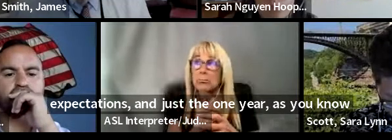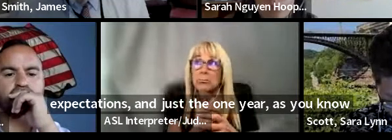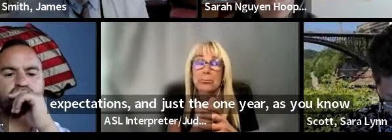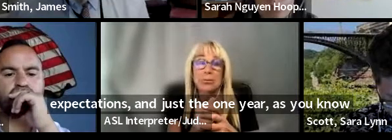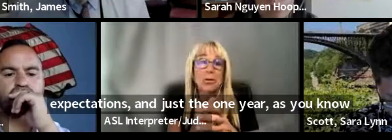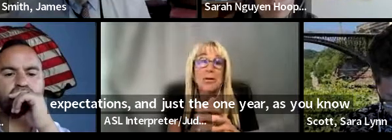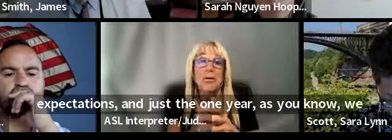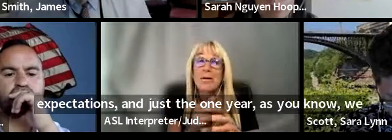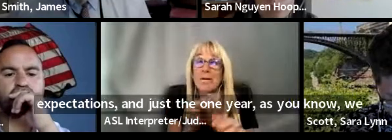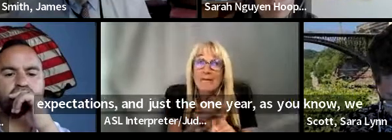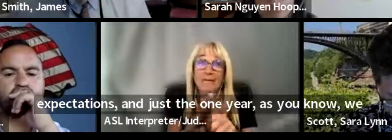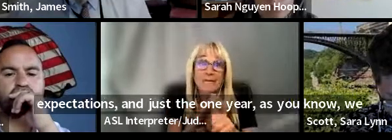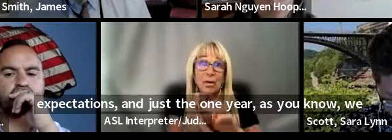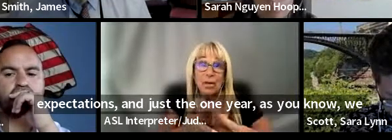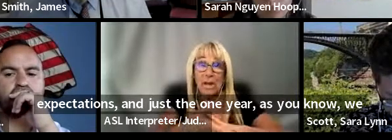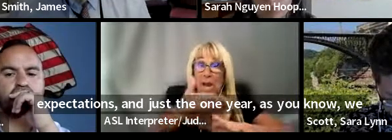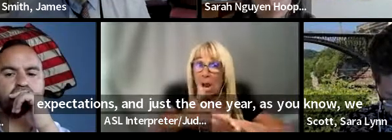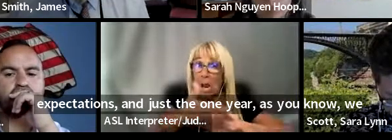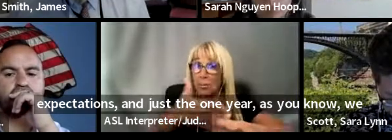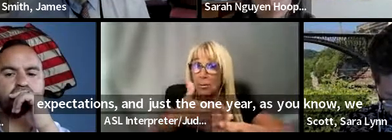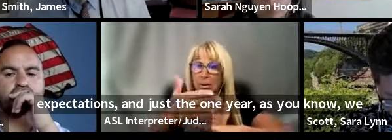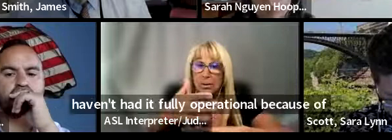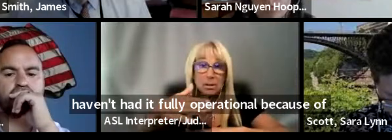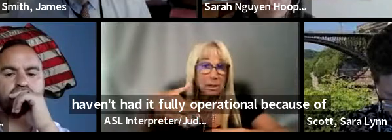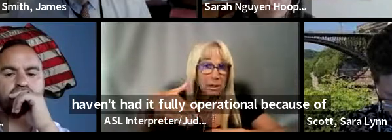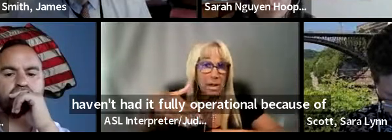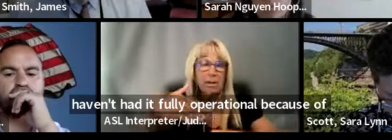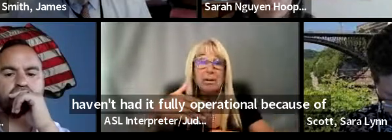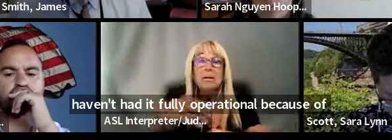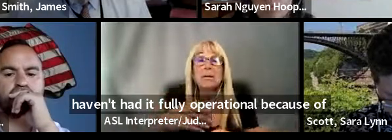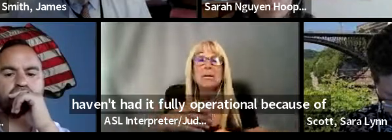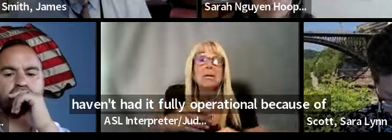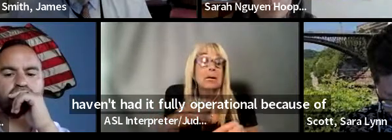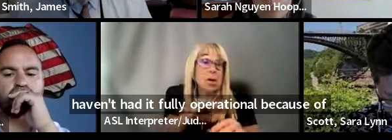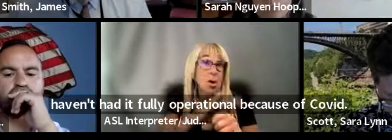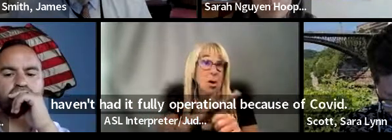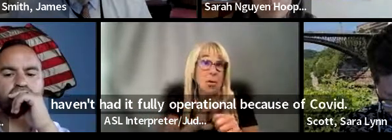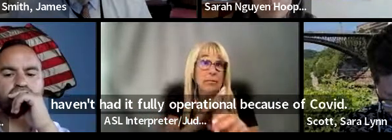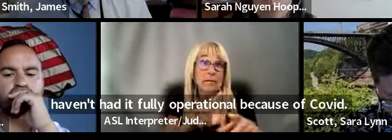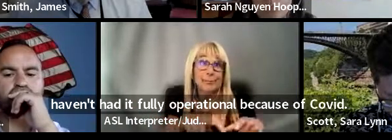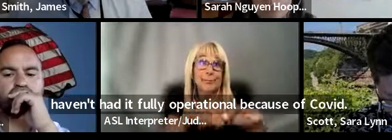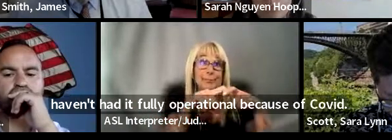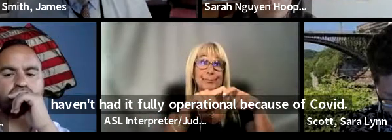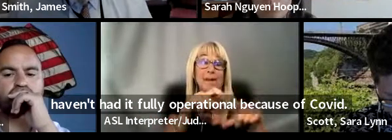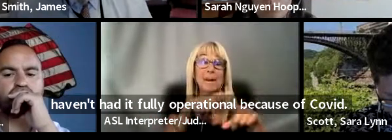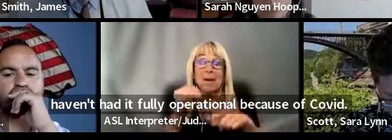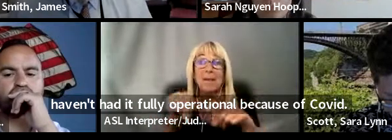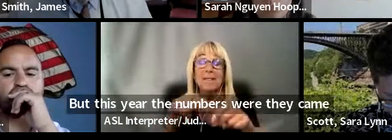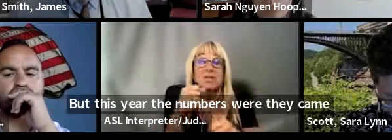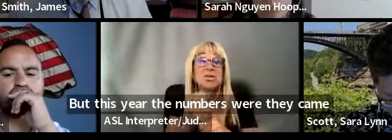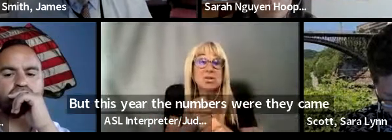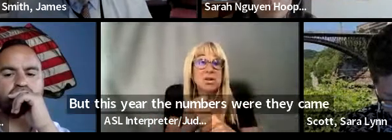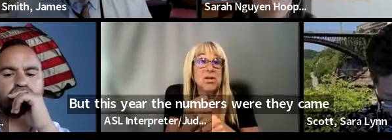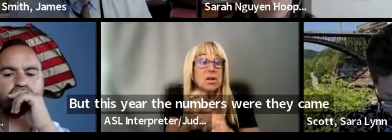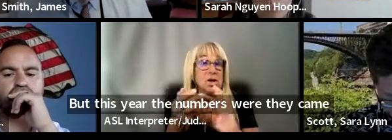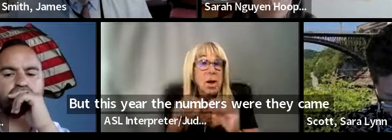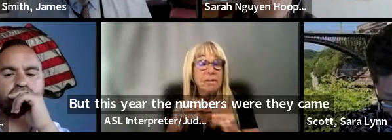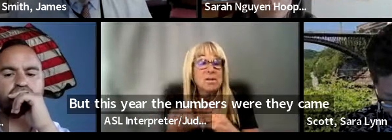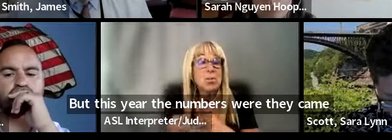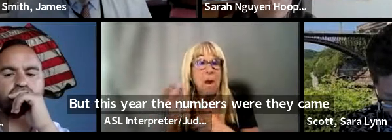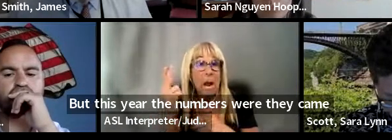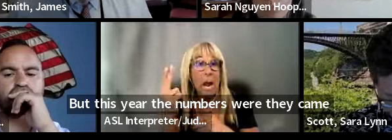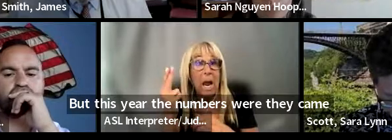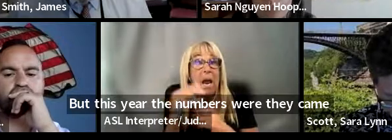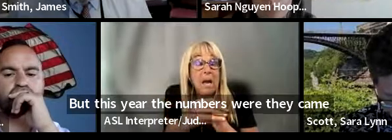fully operational because of COVID, but this year the numbers they came in very high. And